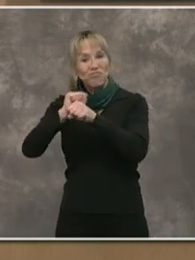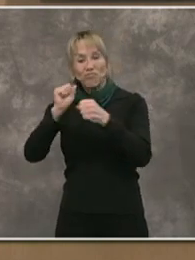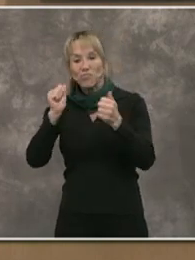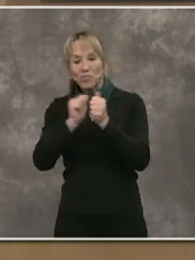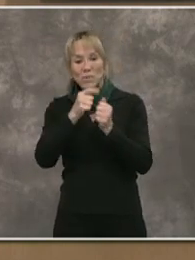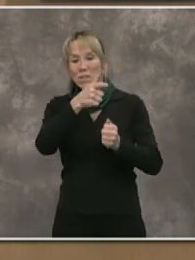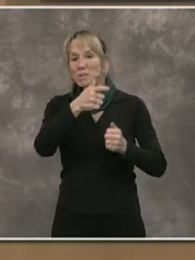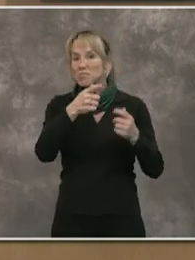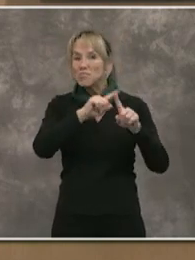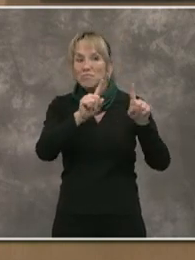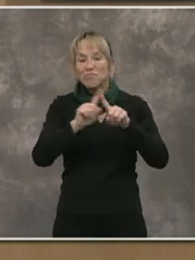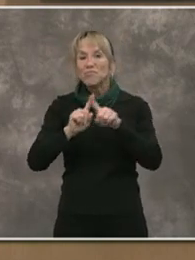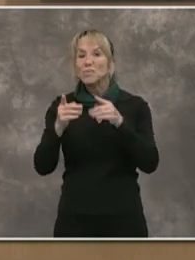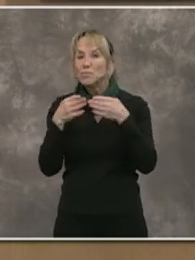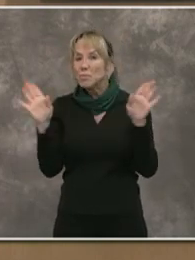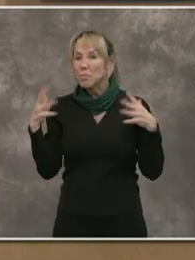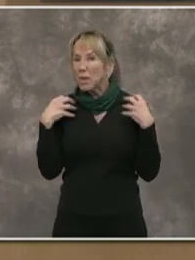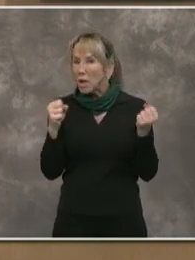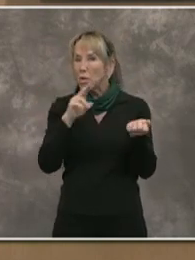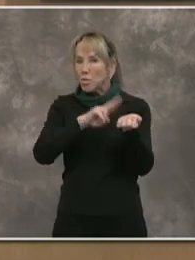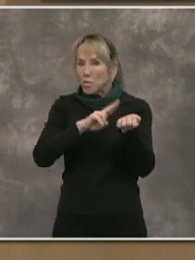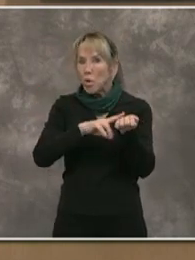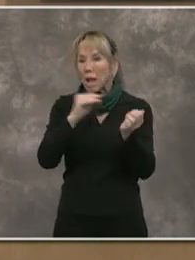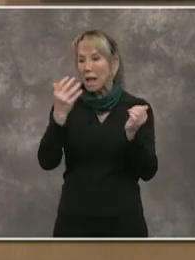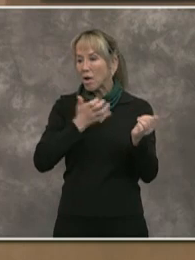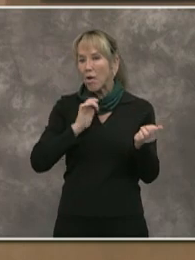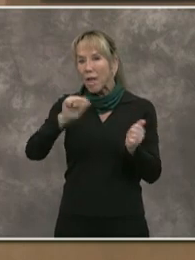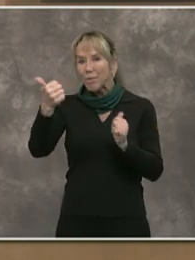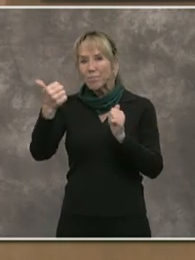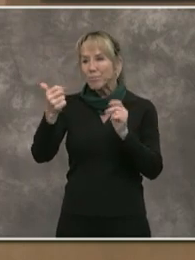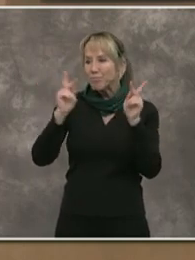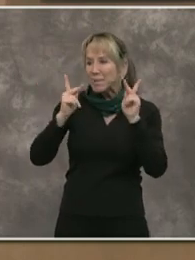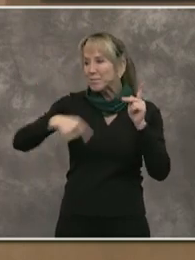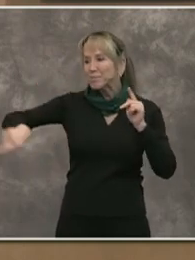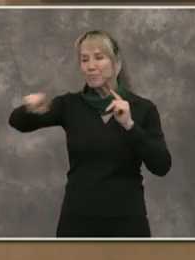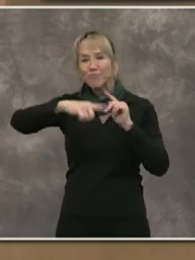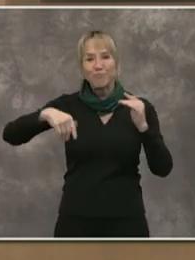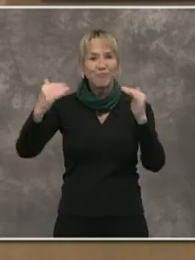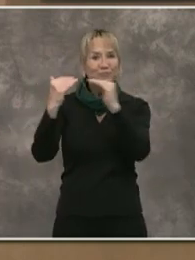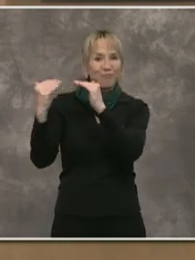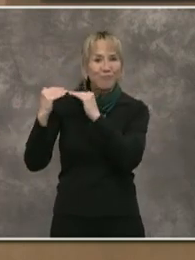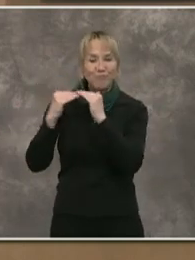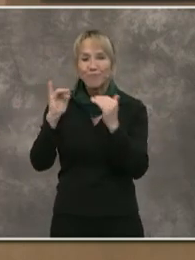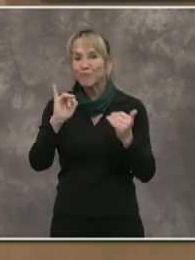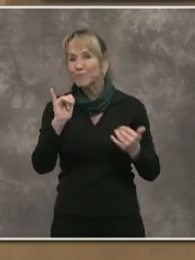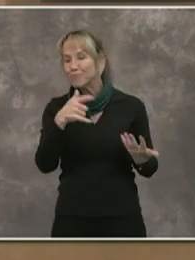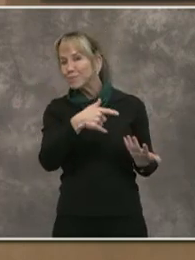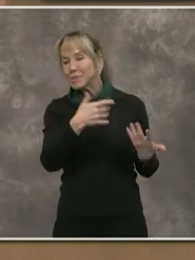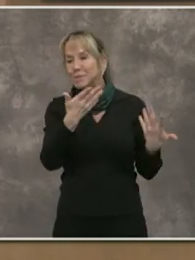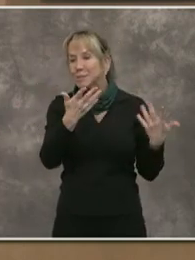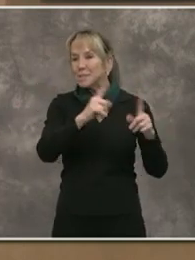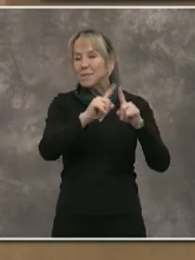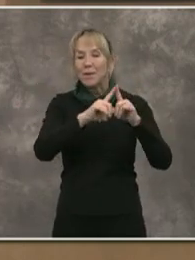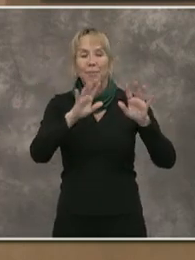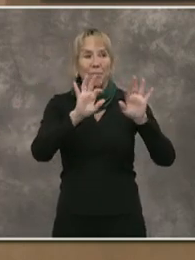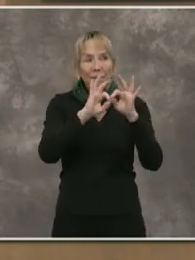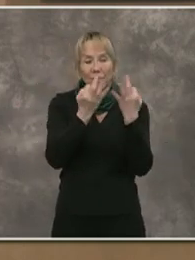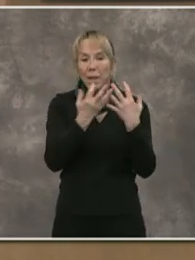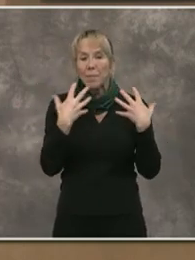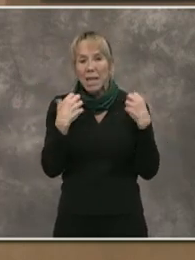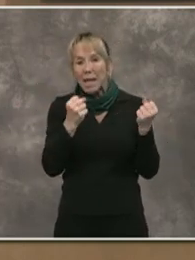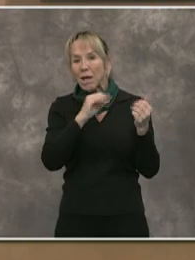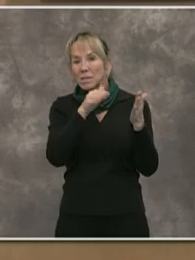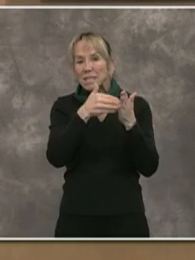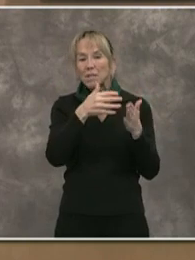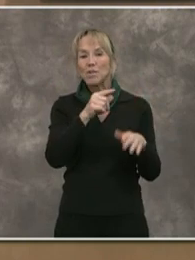with our public health nurses and our colleagues in the field, such as Father Joe's and Family Health Centers of San